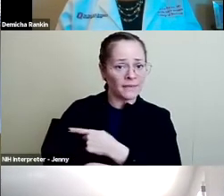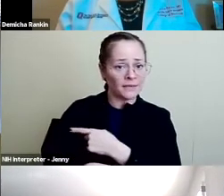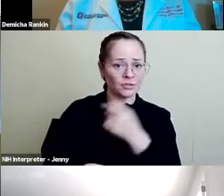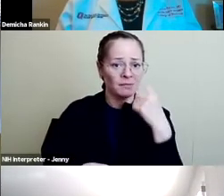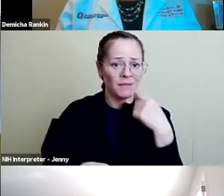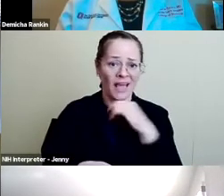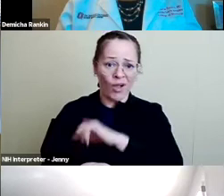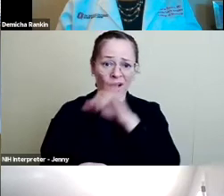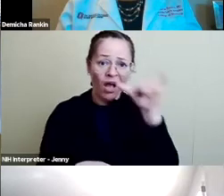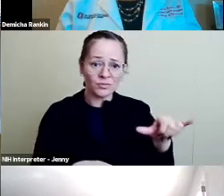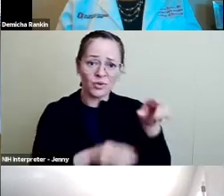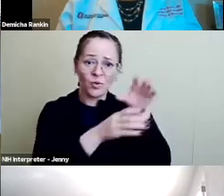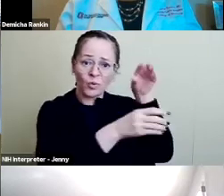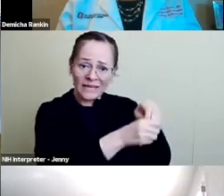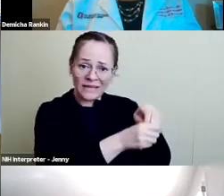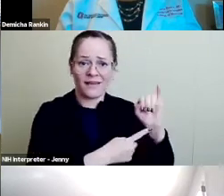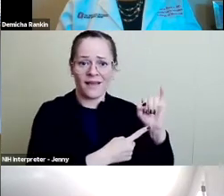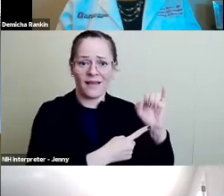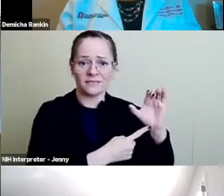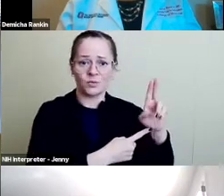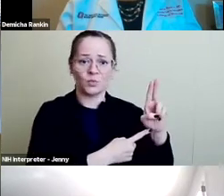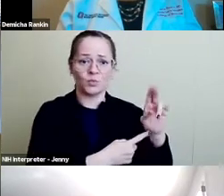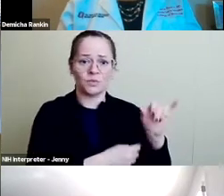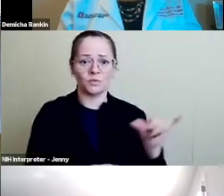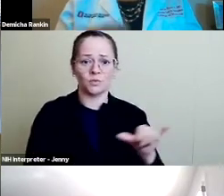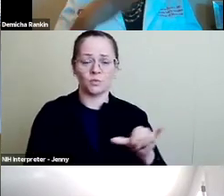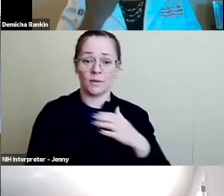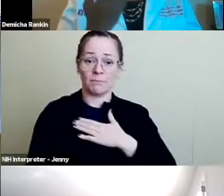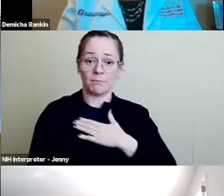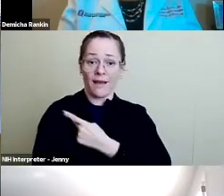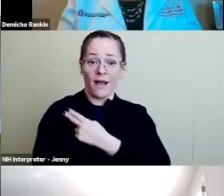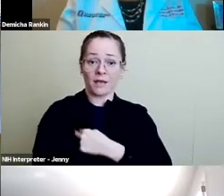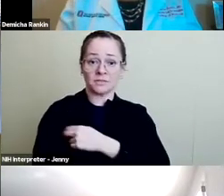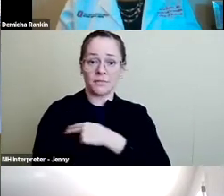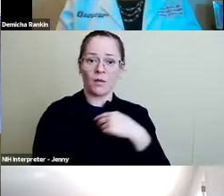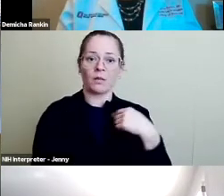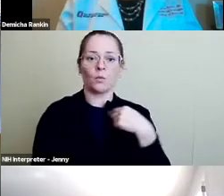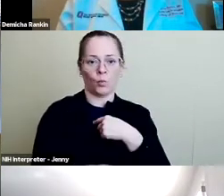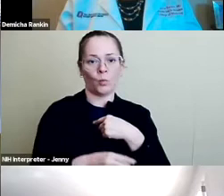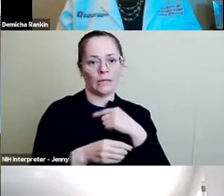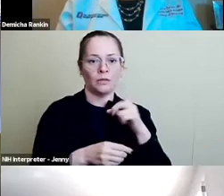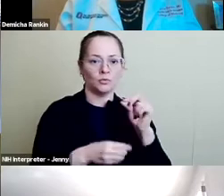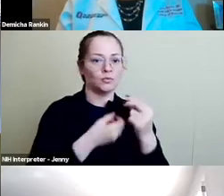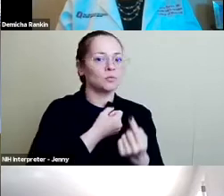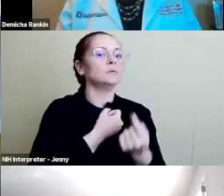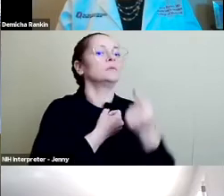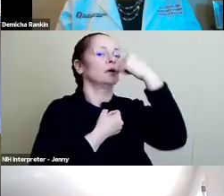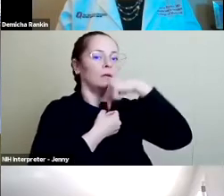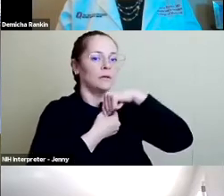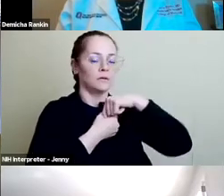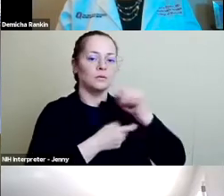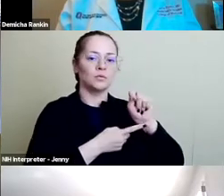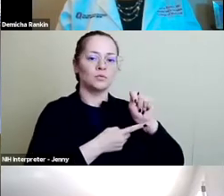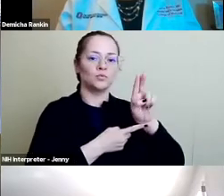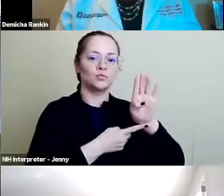and critical care units. And so at my particular hospital, we are responsible for putting the breathing tubes in for all patients. And as